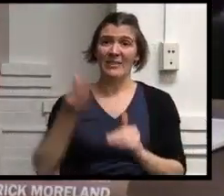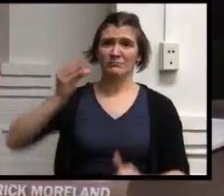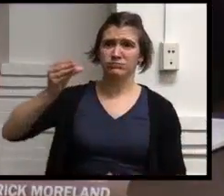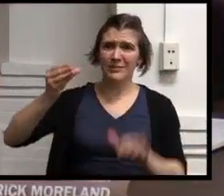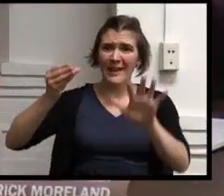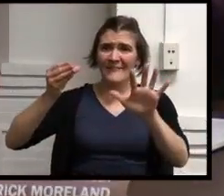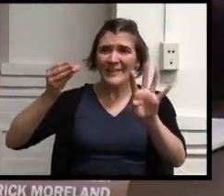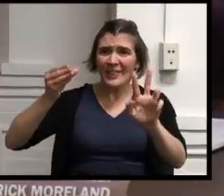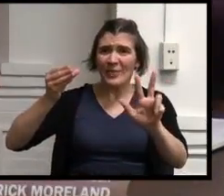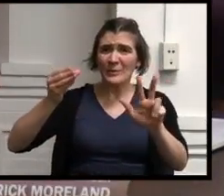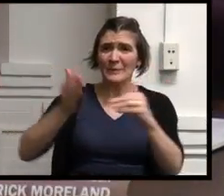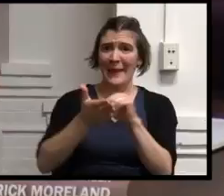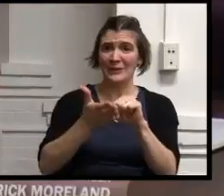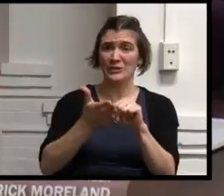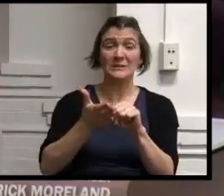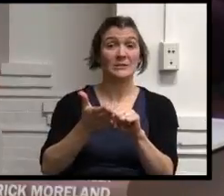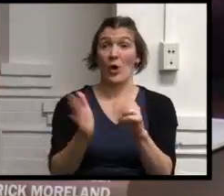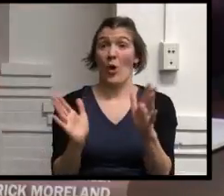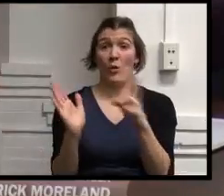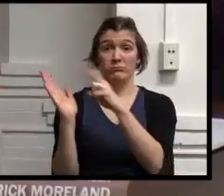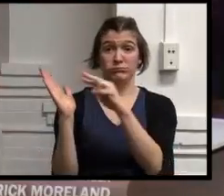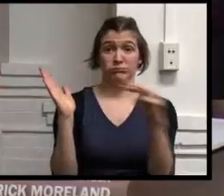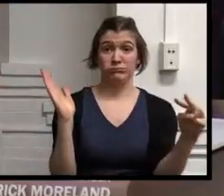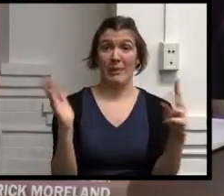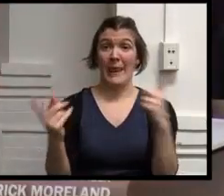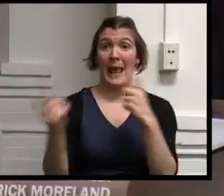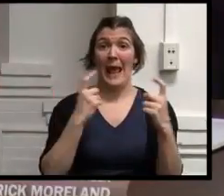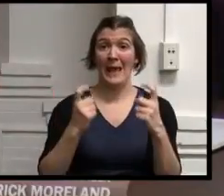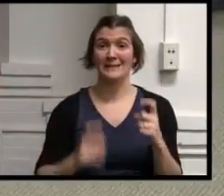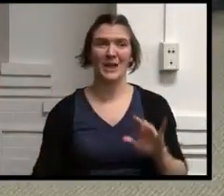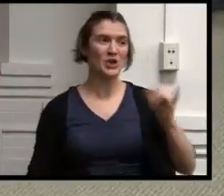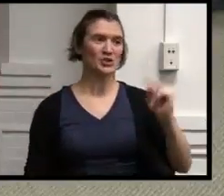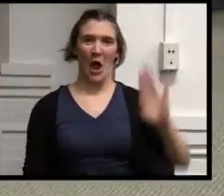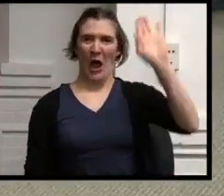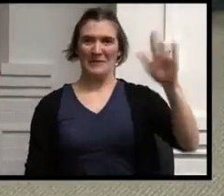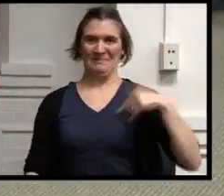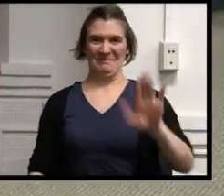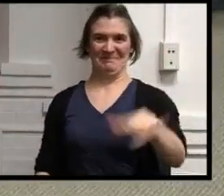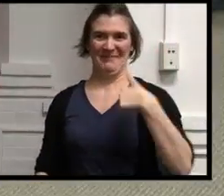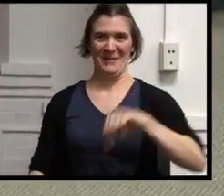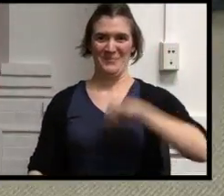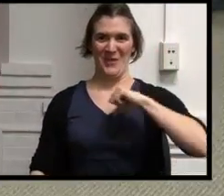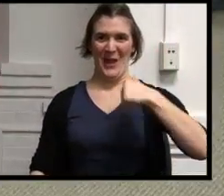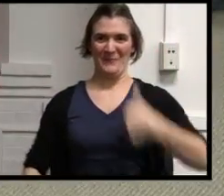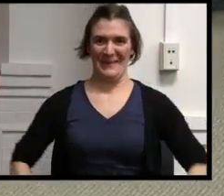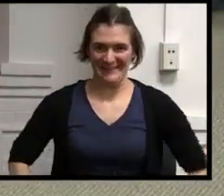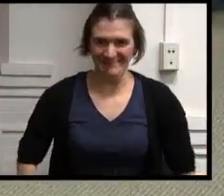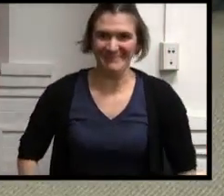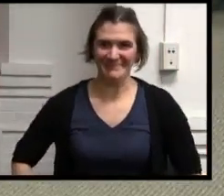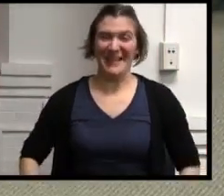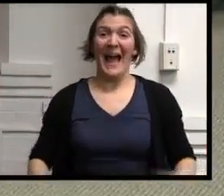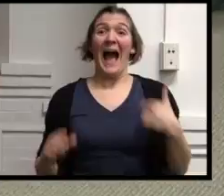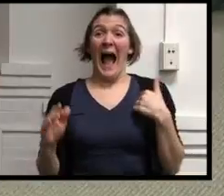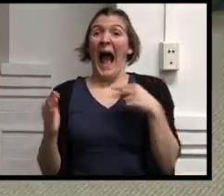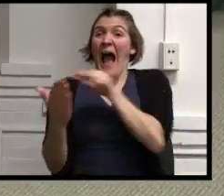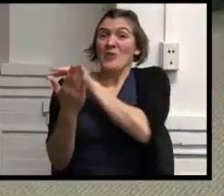questions, just let me know. John, you're going to be proud of me. Okay. I didn't read all